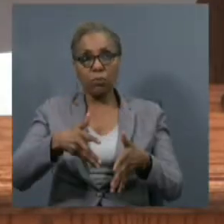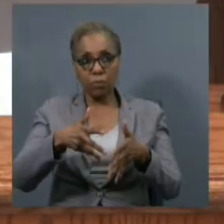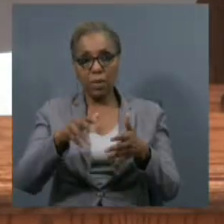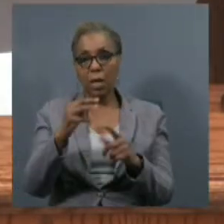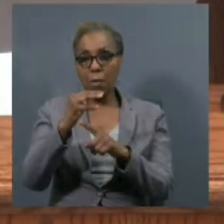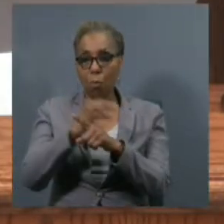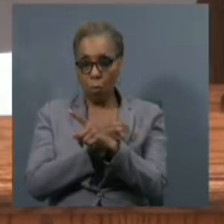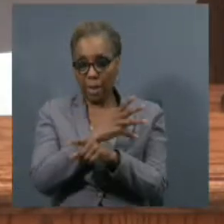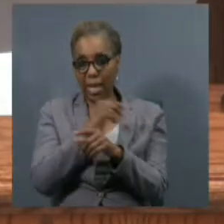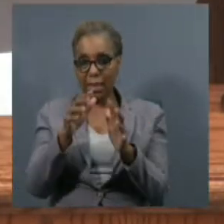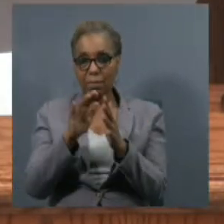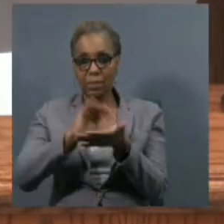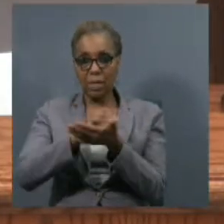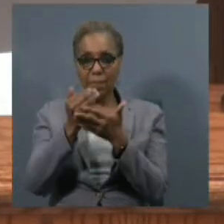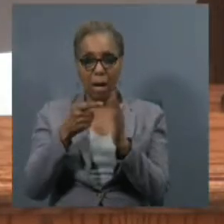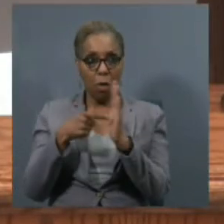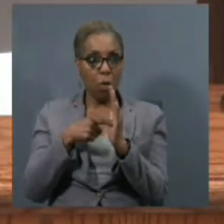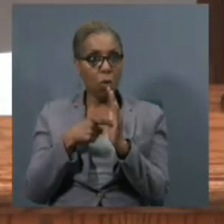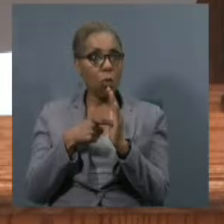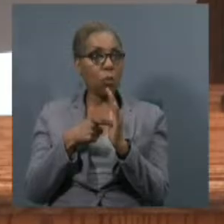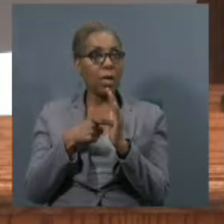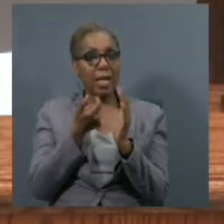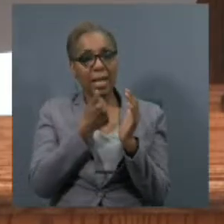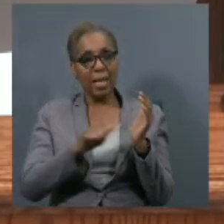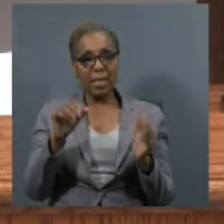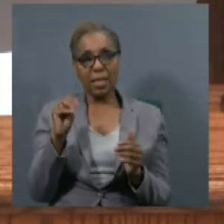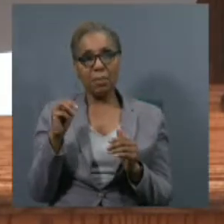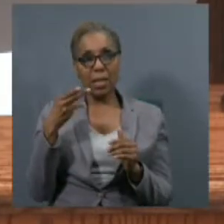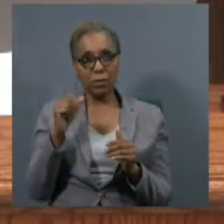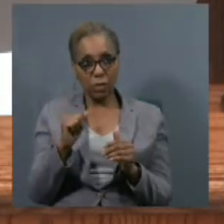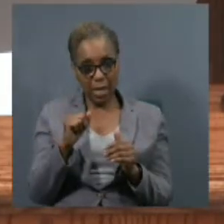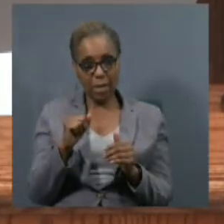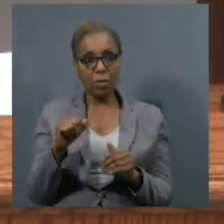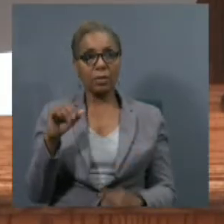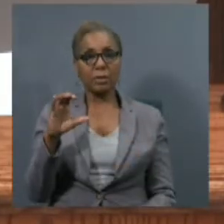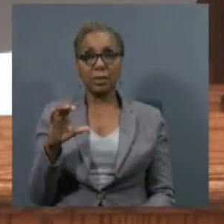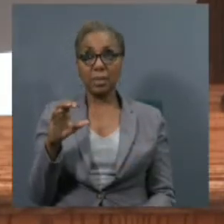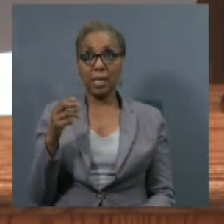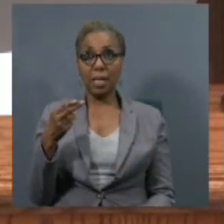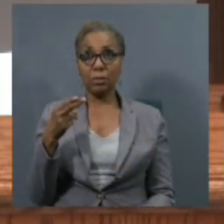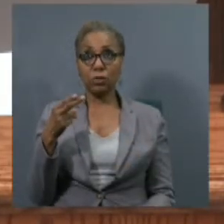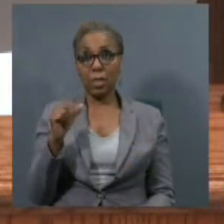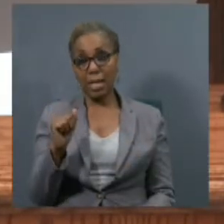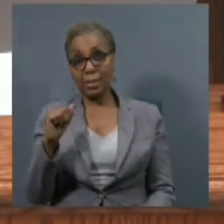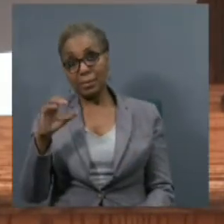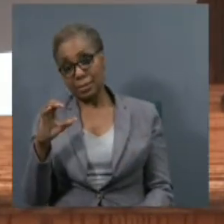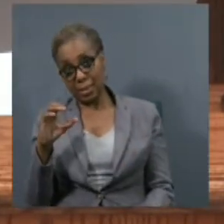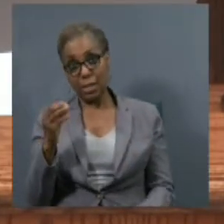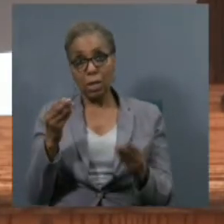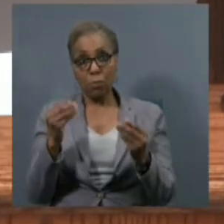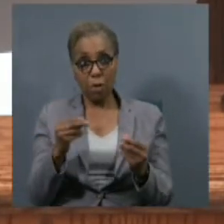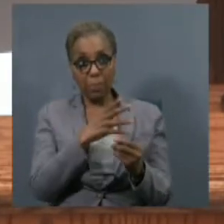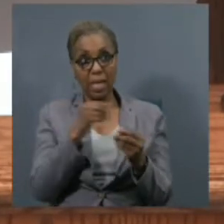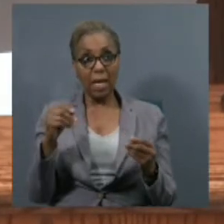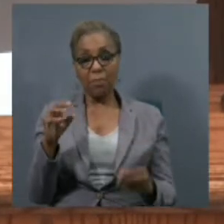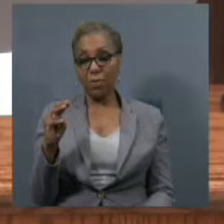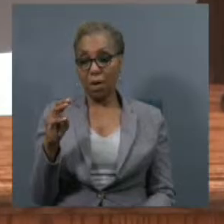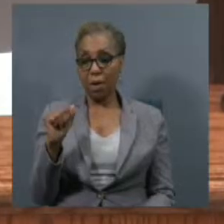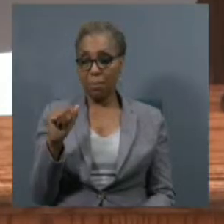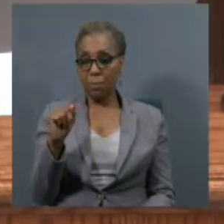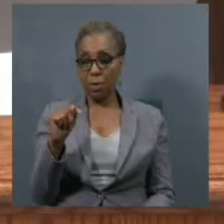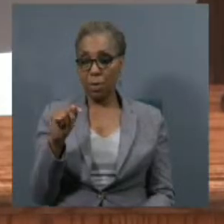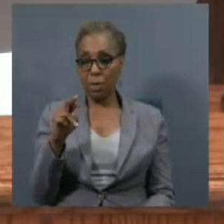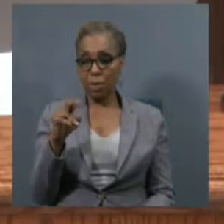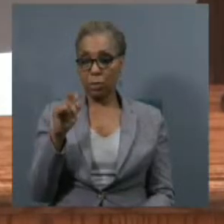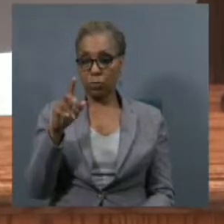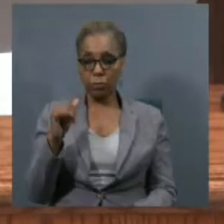them, on any MHA or CAHC properties and the maturity dates of those mortgages? Okay, Yes. that'd be